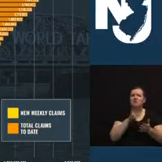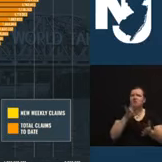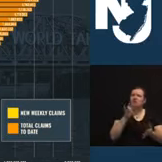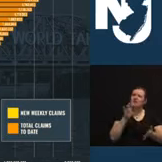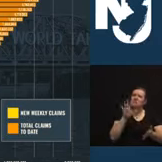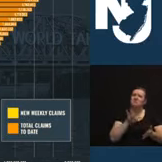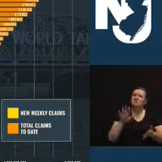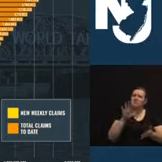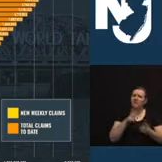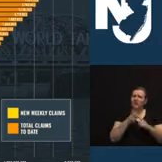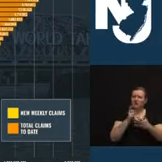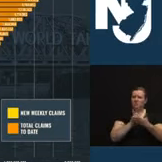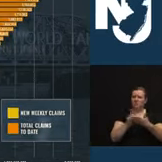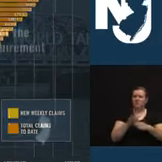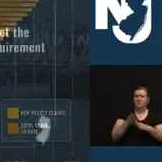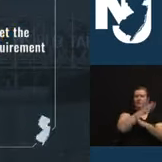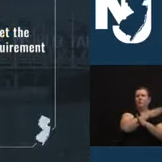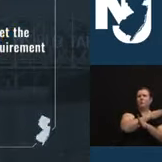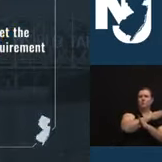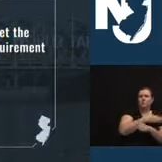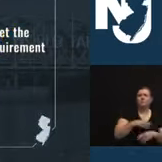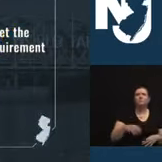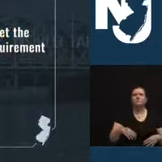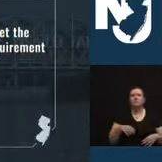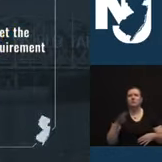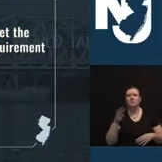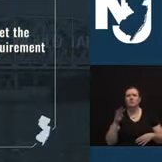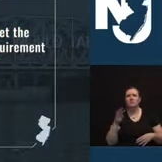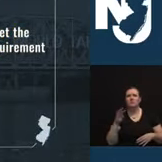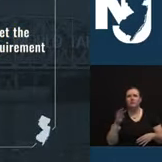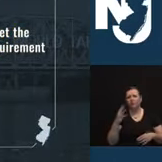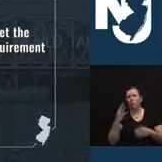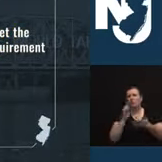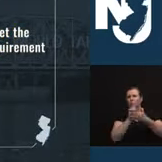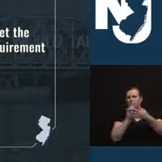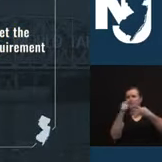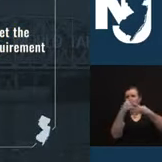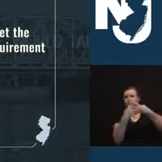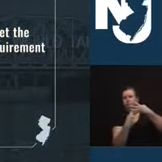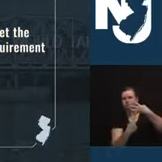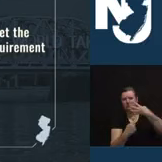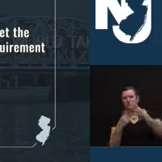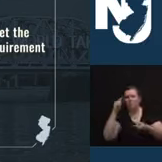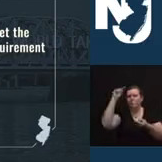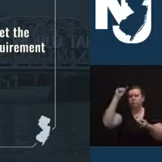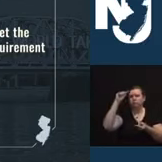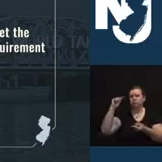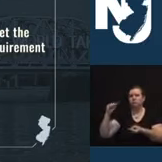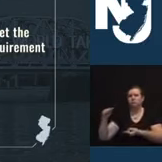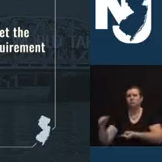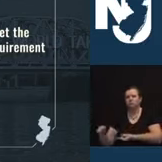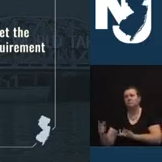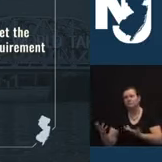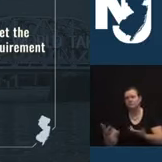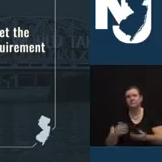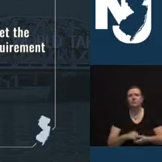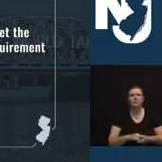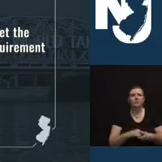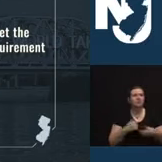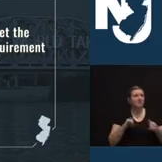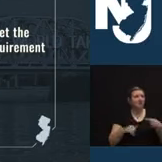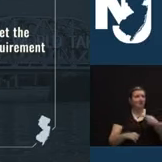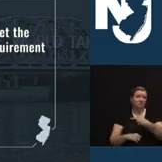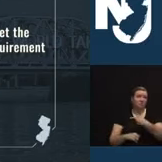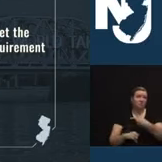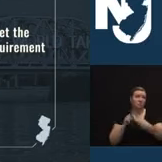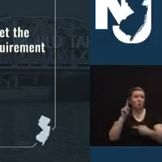consecutive week of decline. That is little solace to those 21,000. But still, more than 1.78 million New Jersey